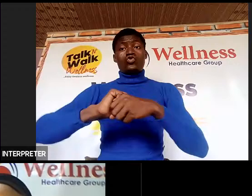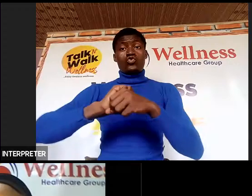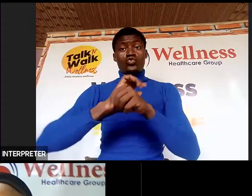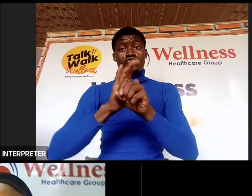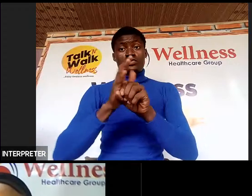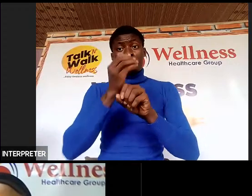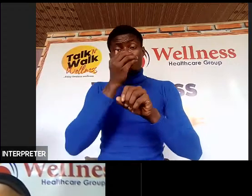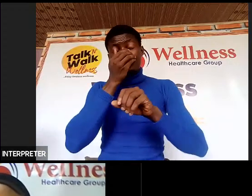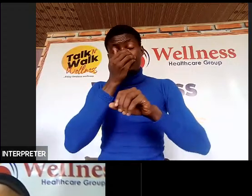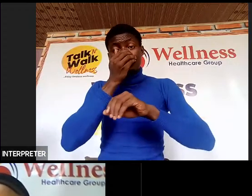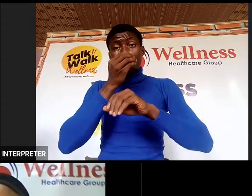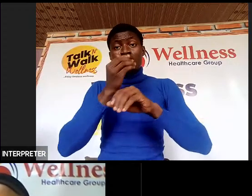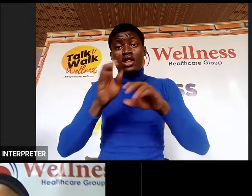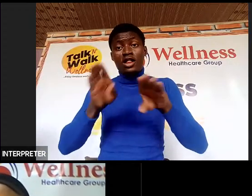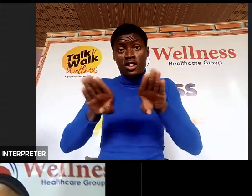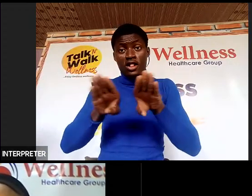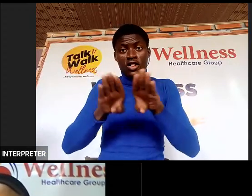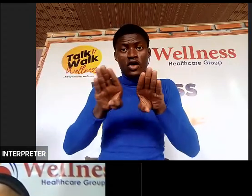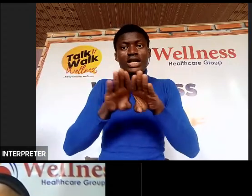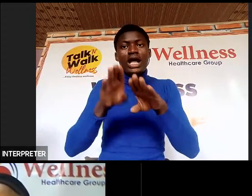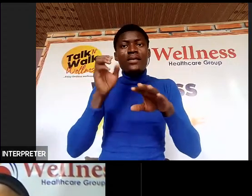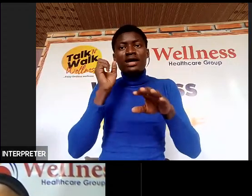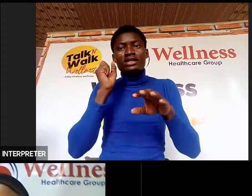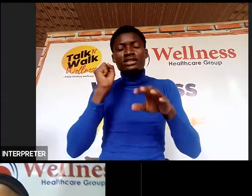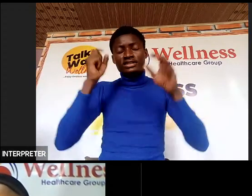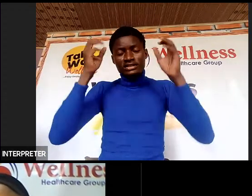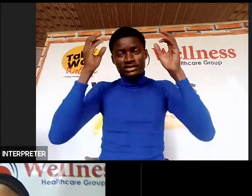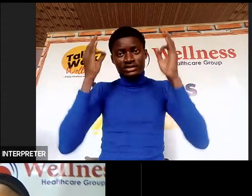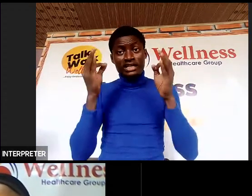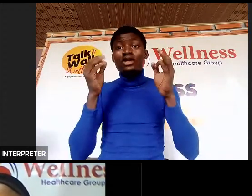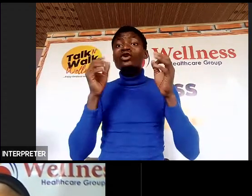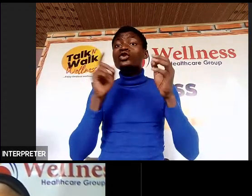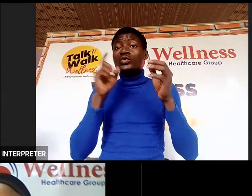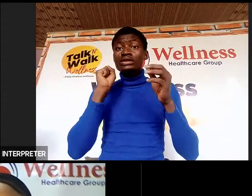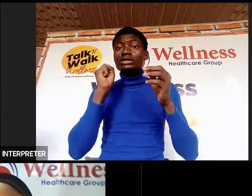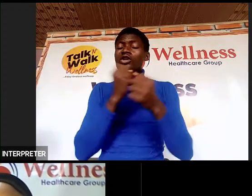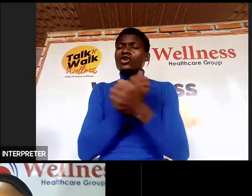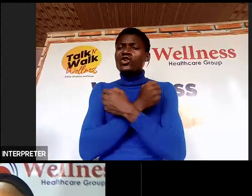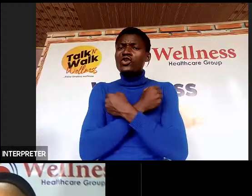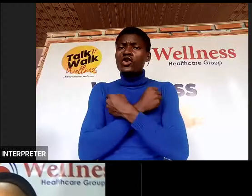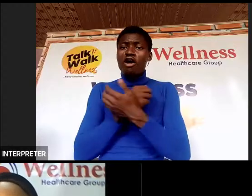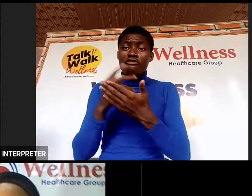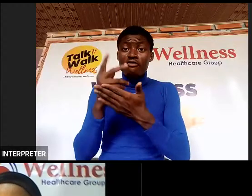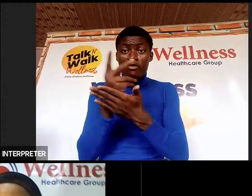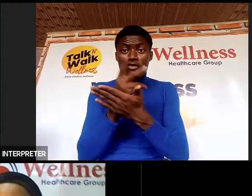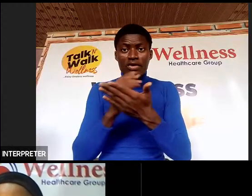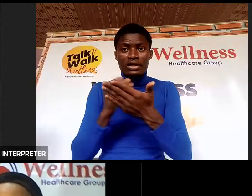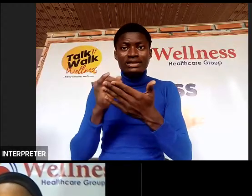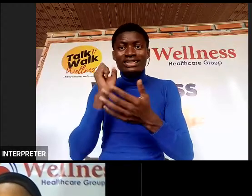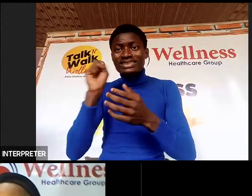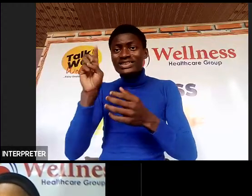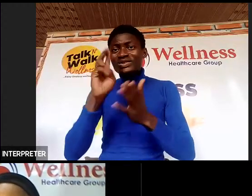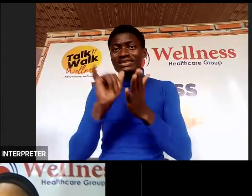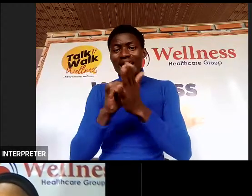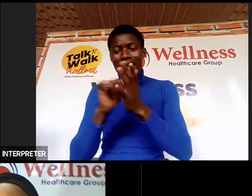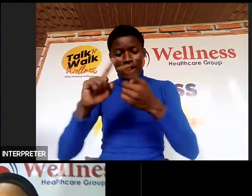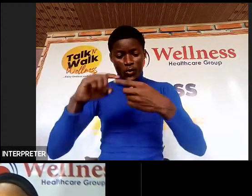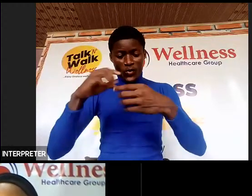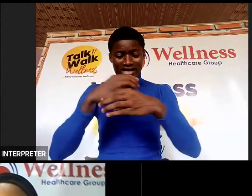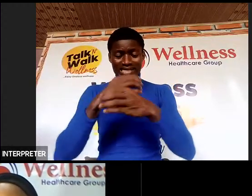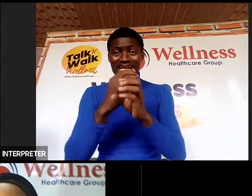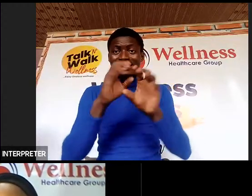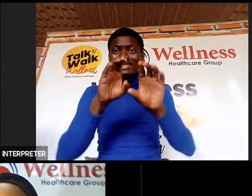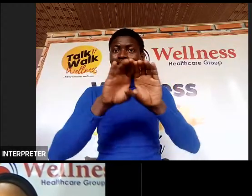cook. She used that to create a club, and she enjoyed it, and people were subscribing. Now she has almost, I think, about 300 children